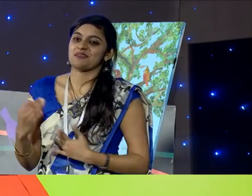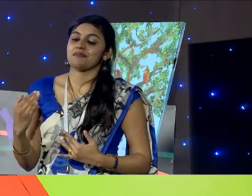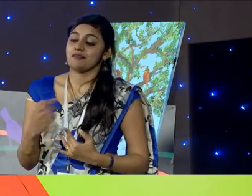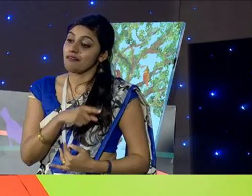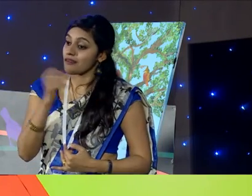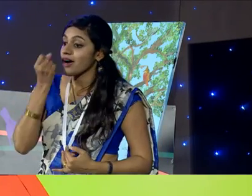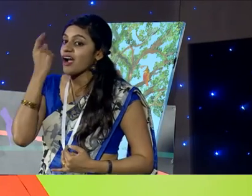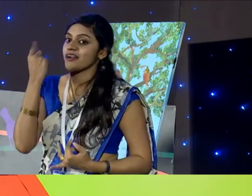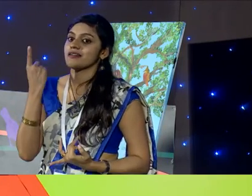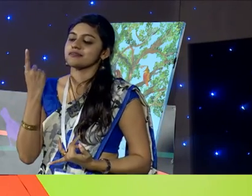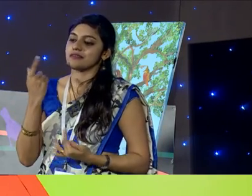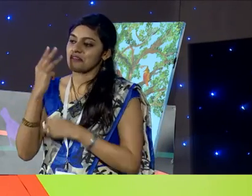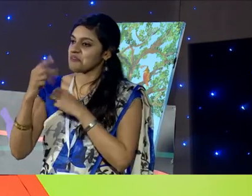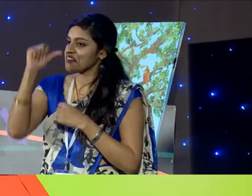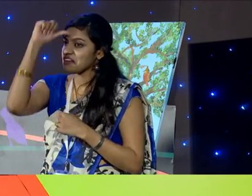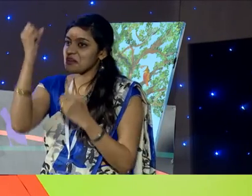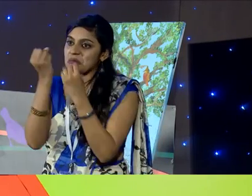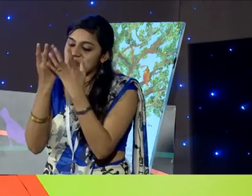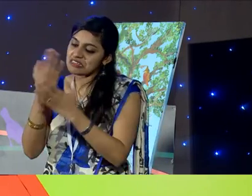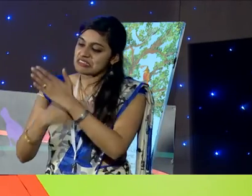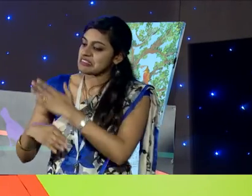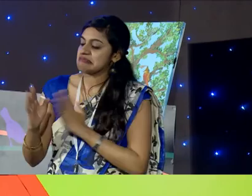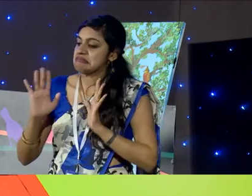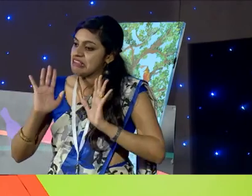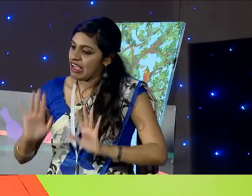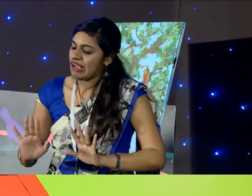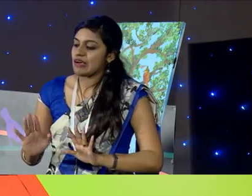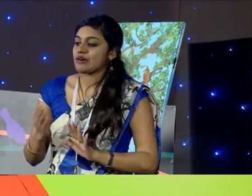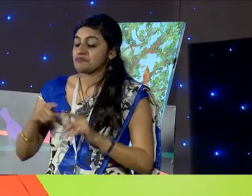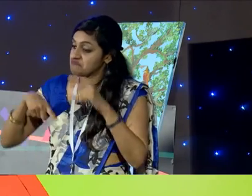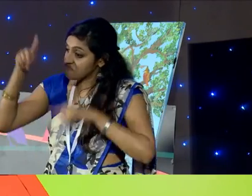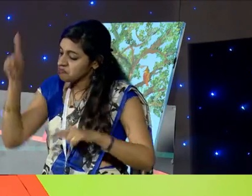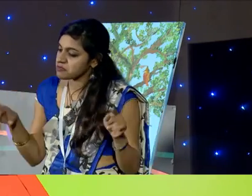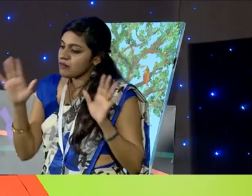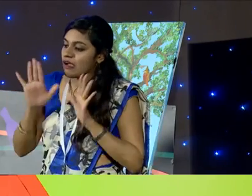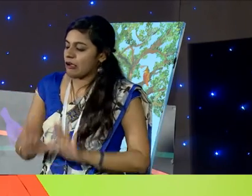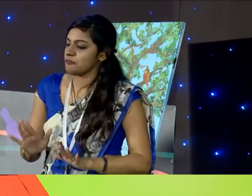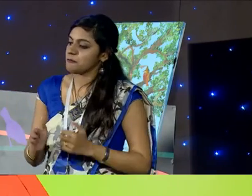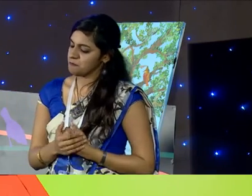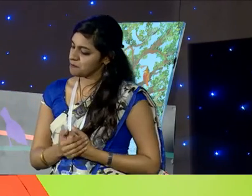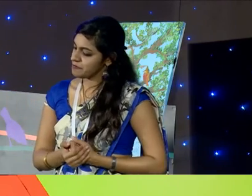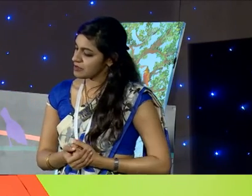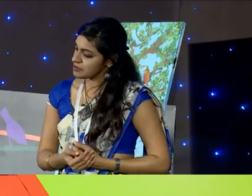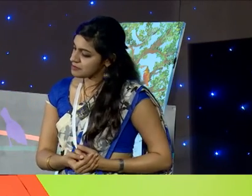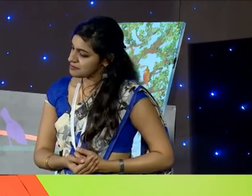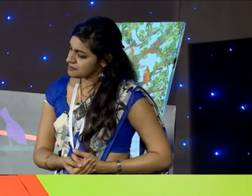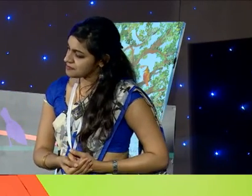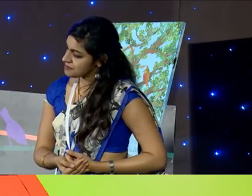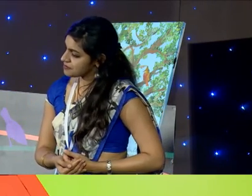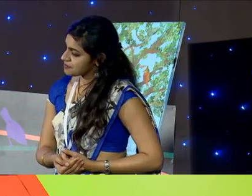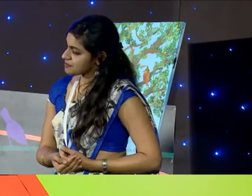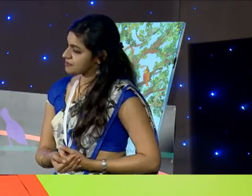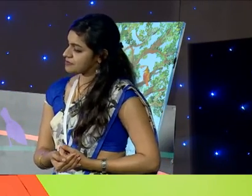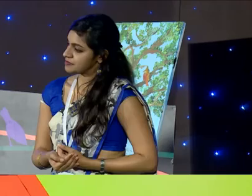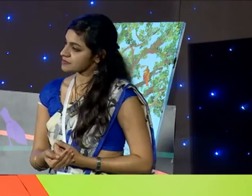in our country. And as individuals, we feel helpless about it. But if they see that an organization which they are part of is